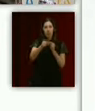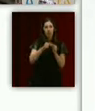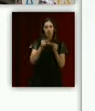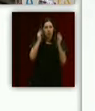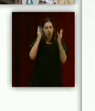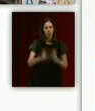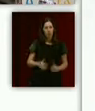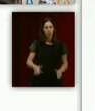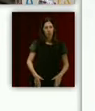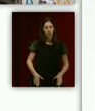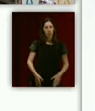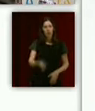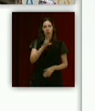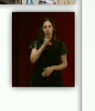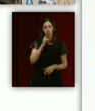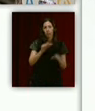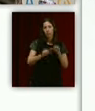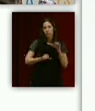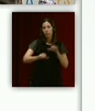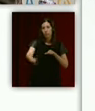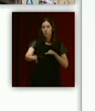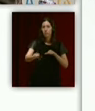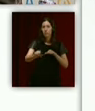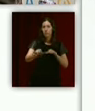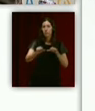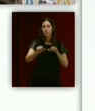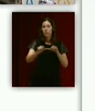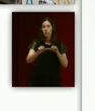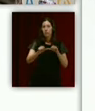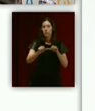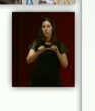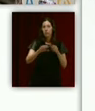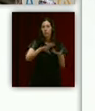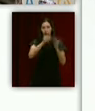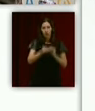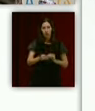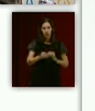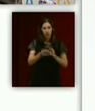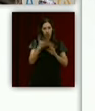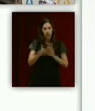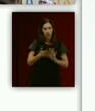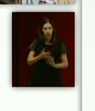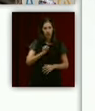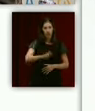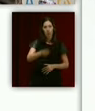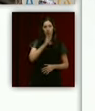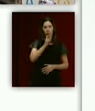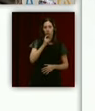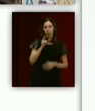goes into the platform, and it measures the distance of the